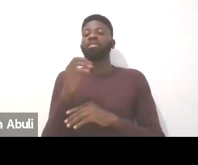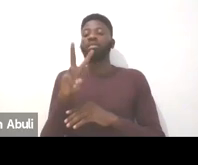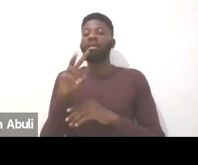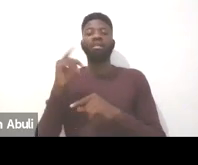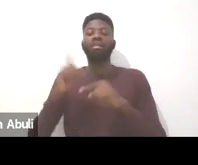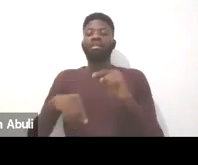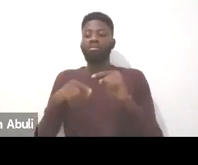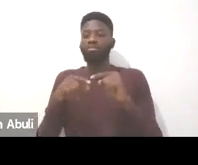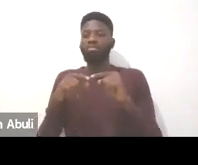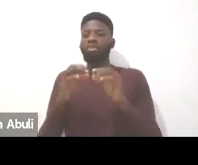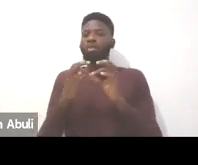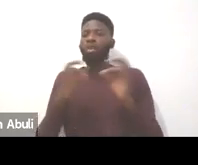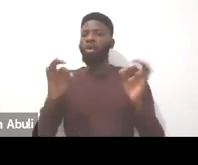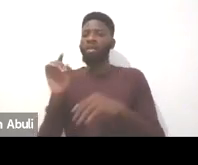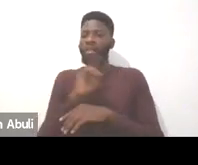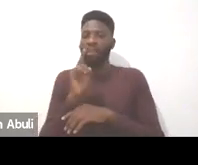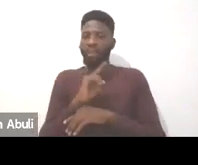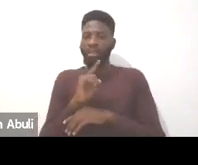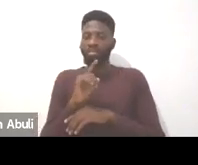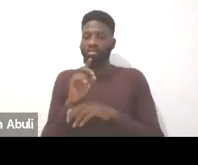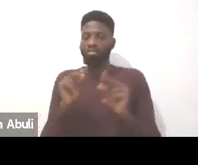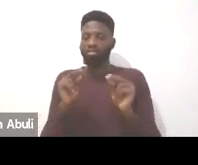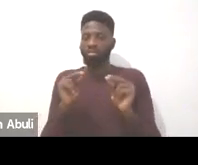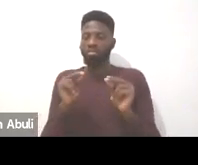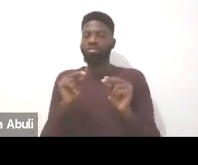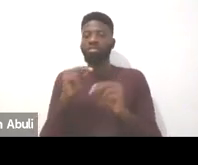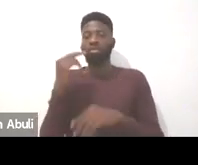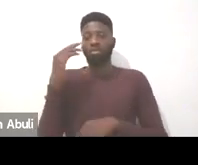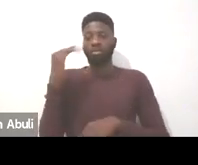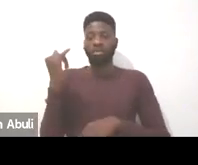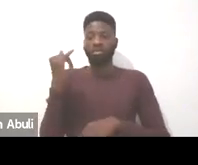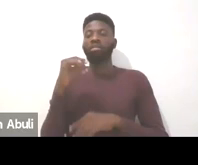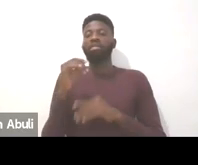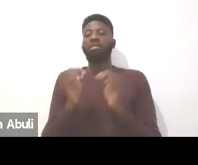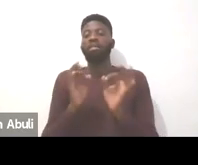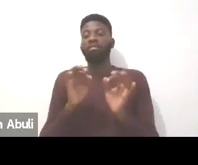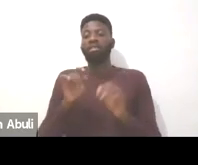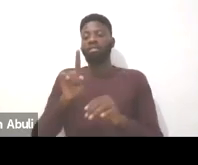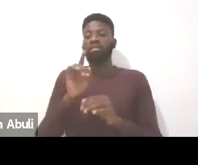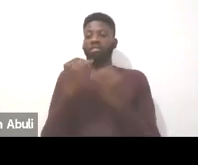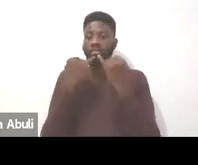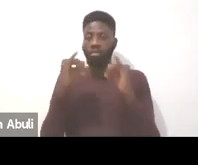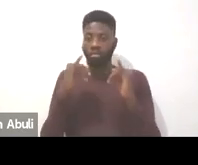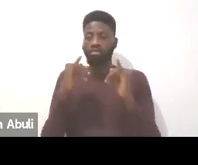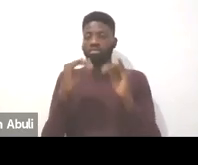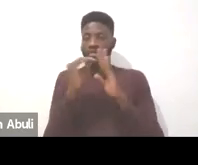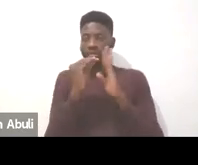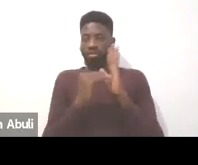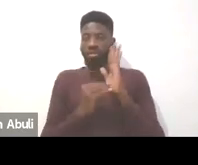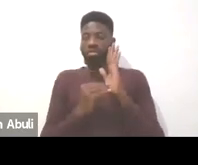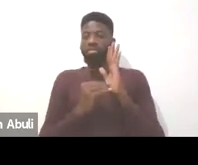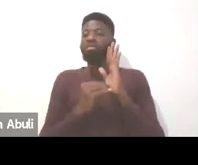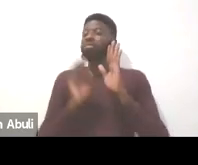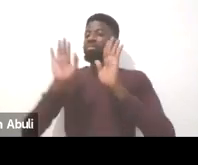too short, right? Because as long as your information that you've included there is relevant, then